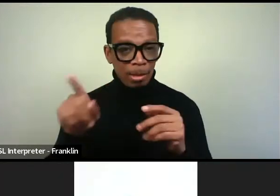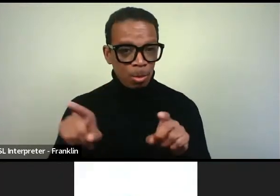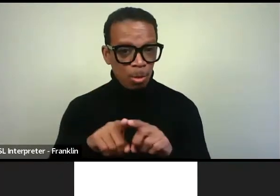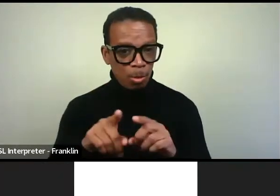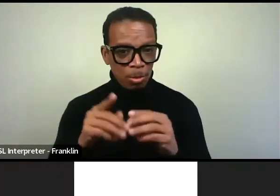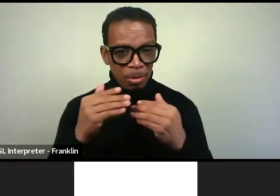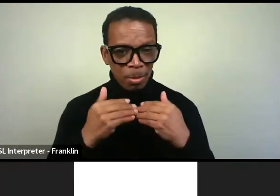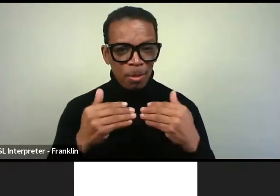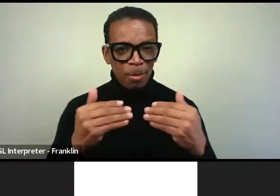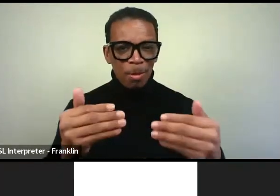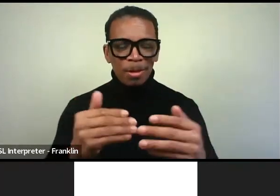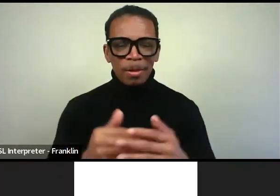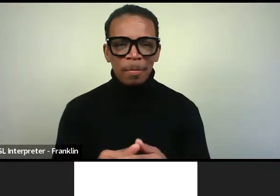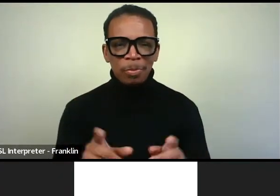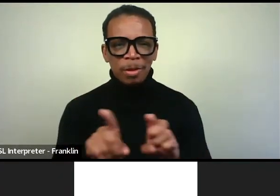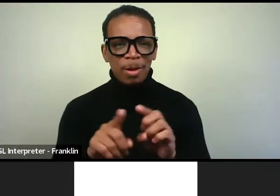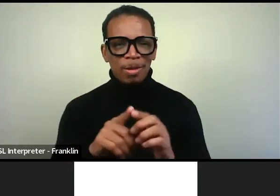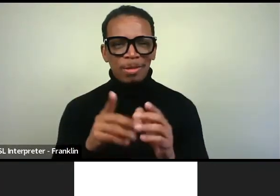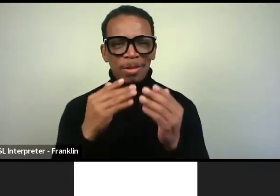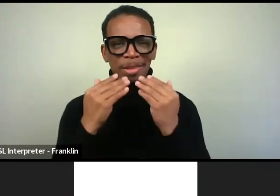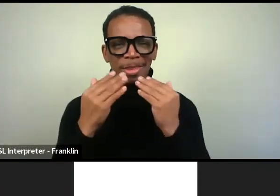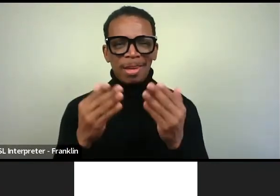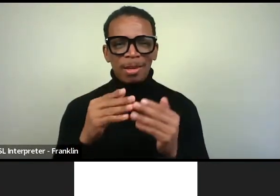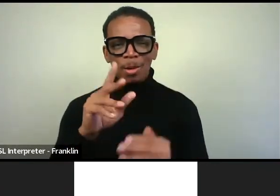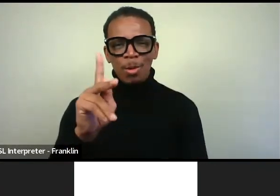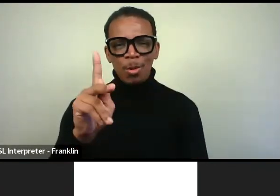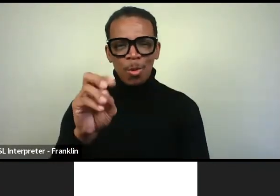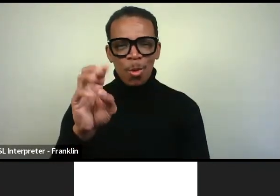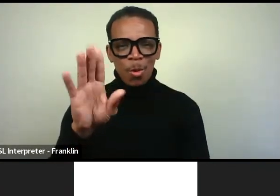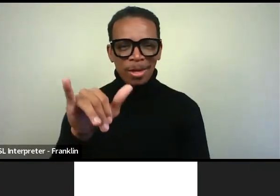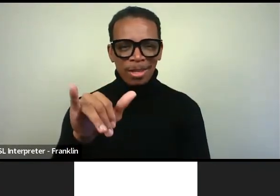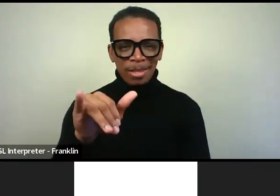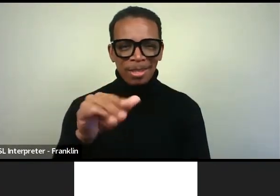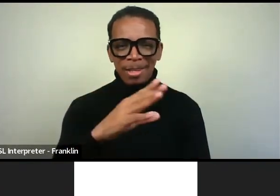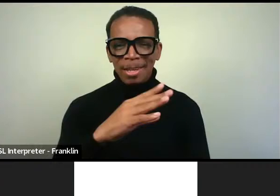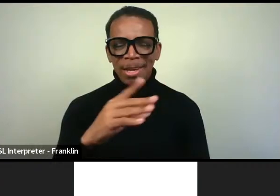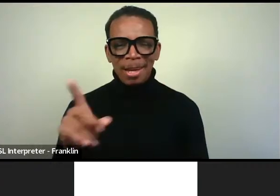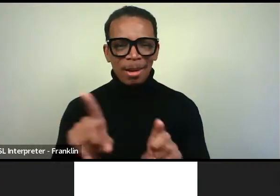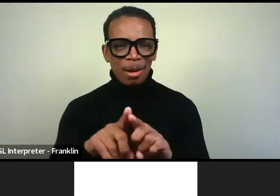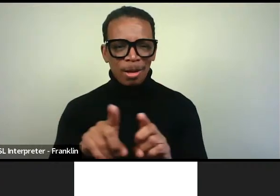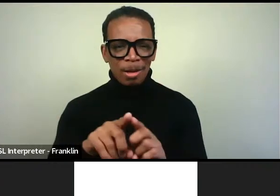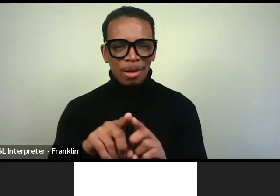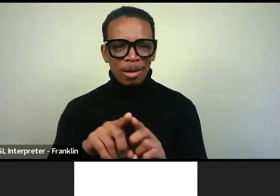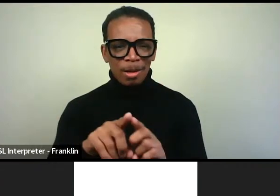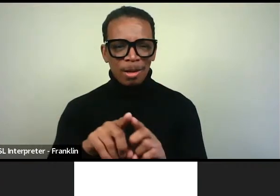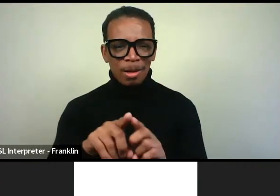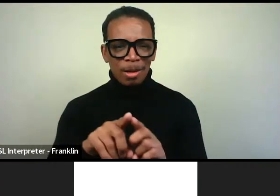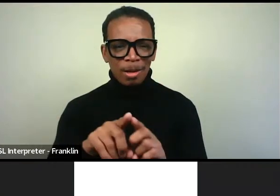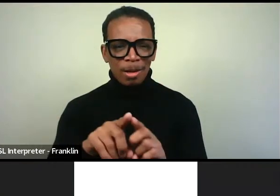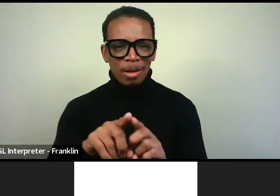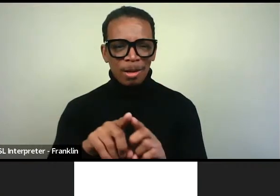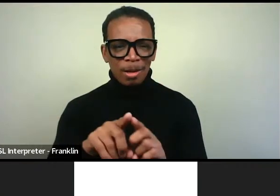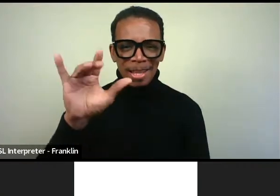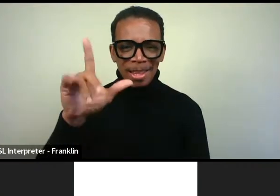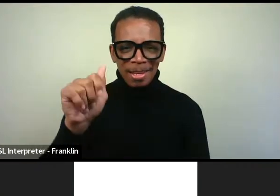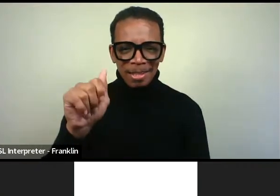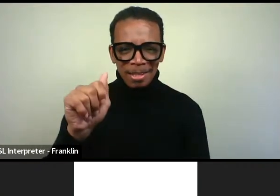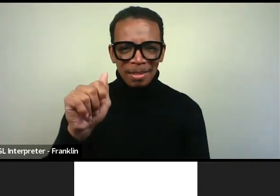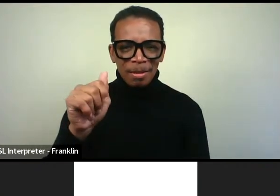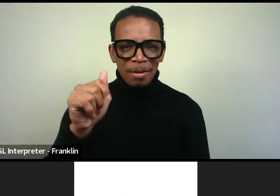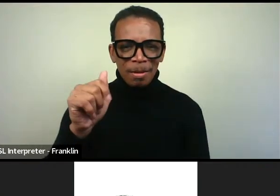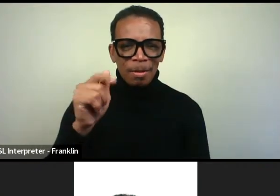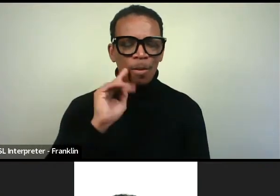spaces. I also want to thank Corey, as well as Priscilla, for